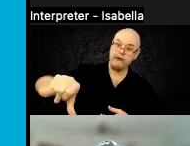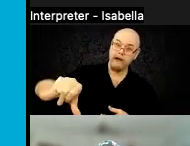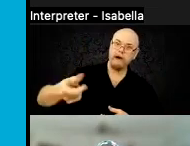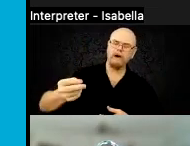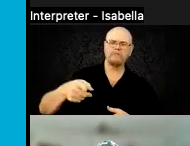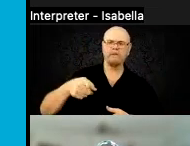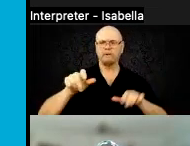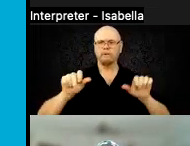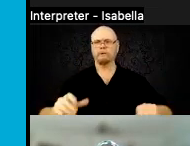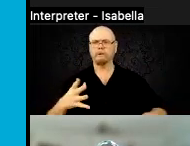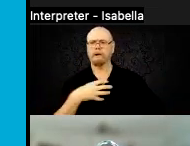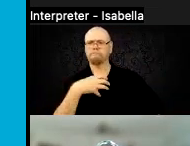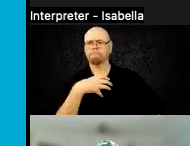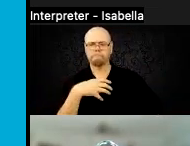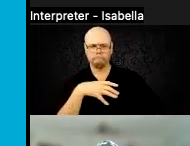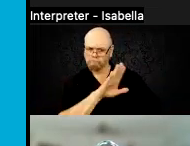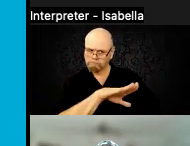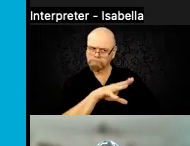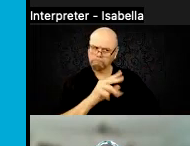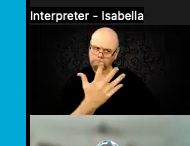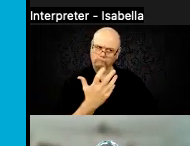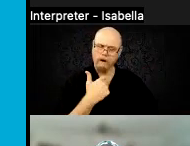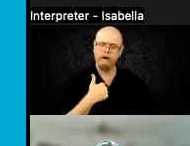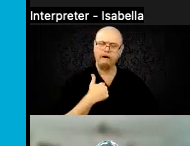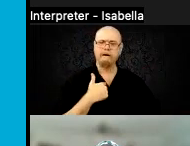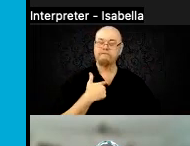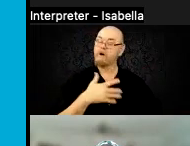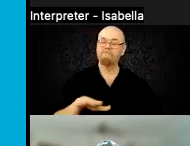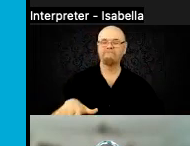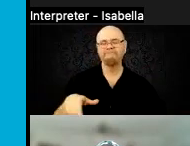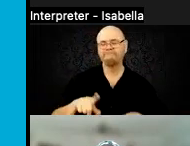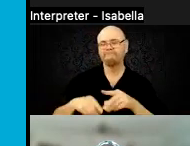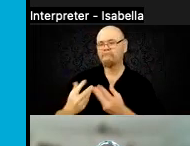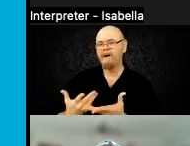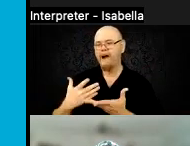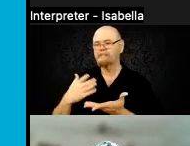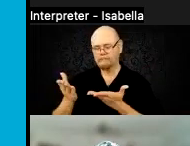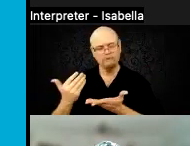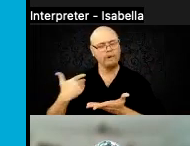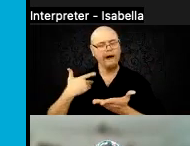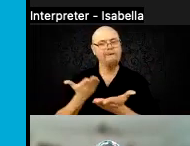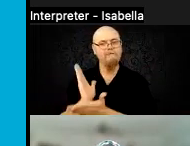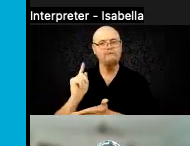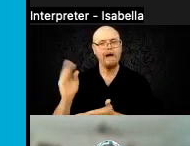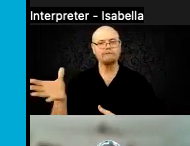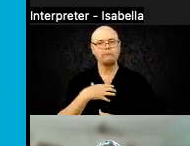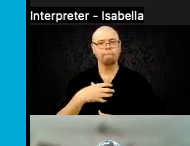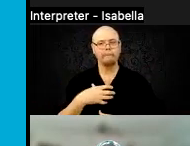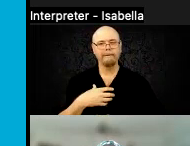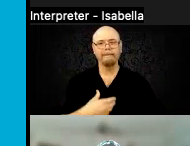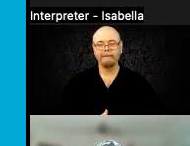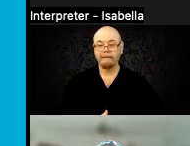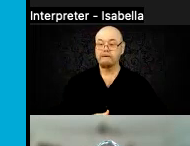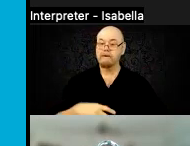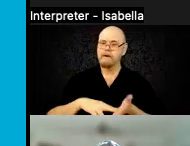you meet with DRS and they come back to you and they say, we don't think you're eligible for services, you have a right to appeal that decision. And that's also something you can reach out to